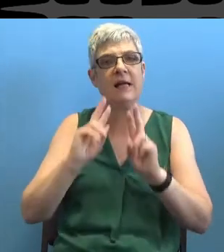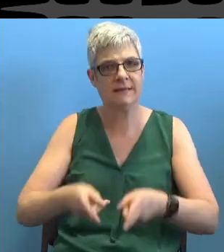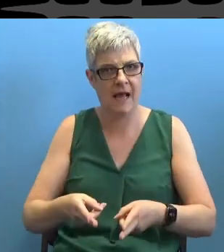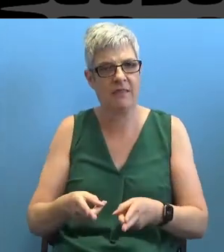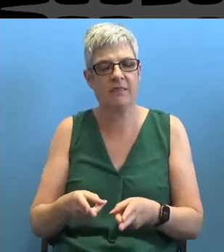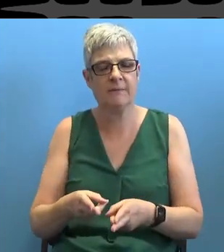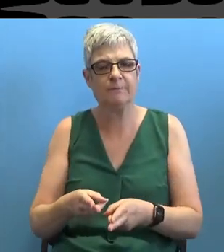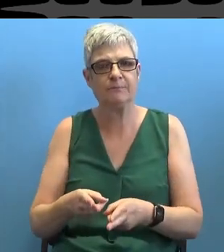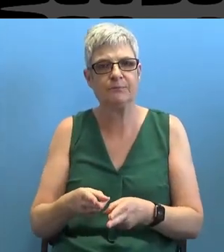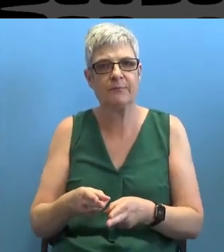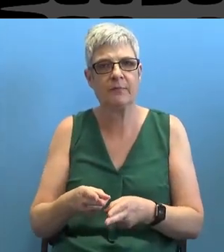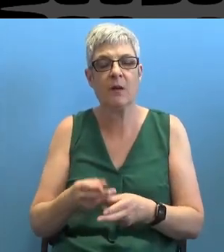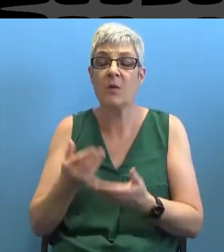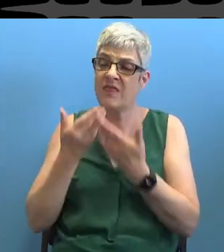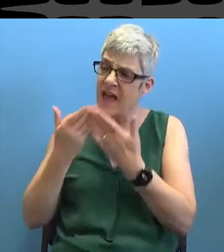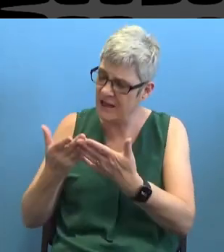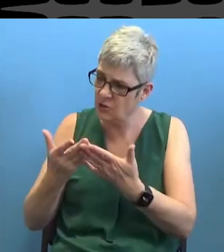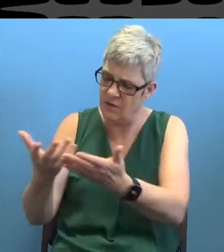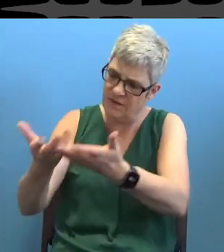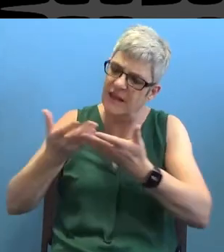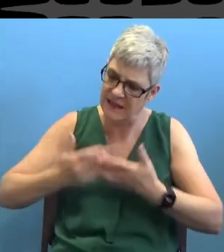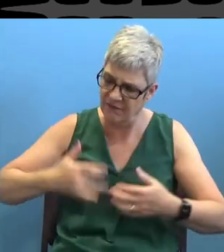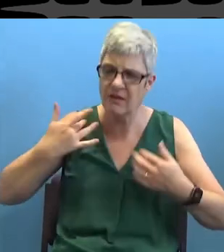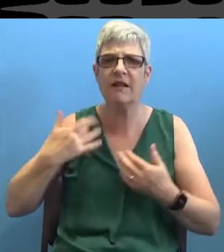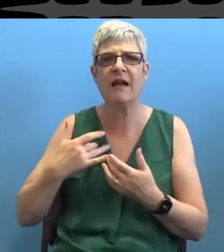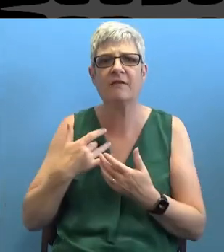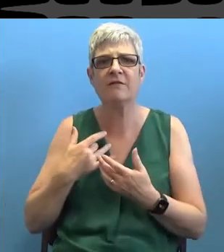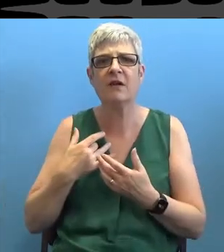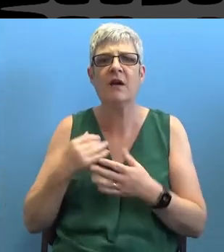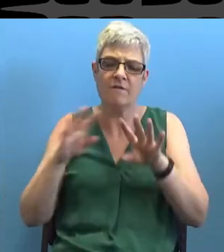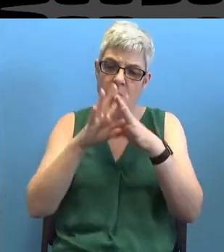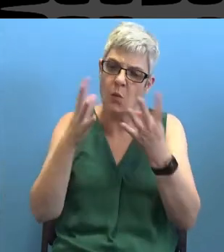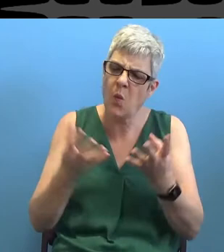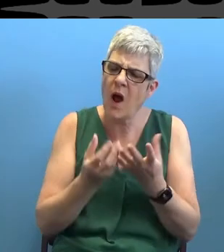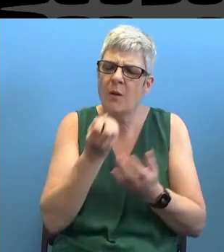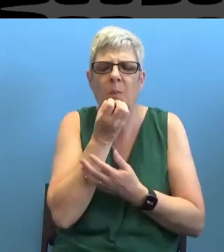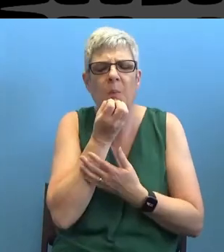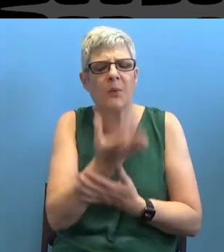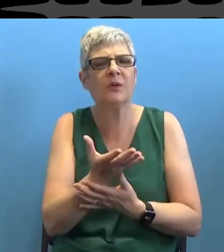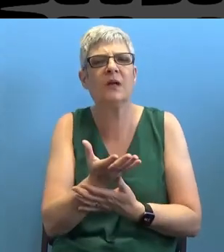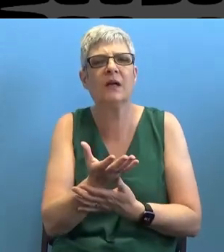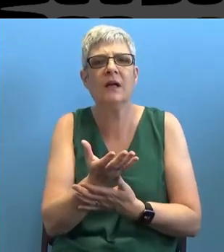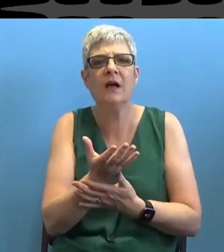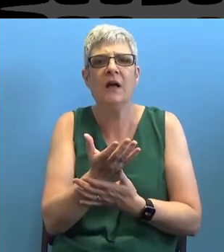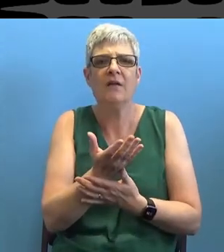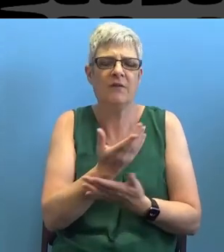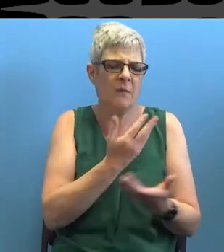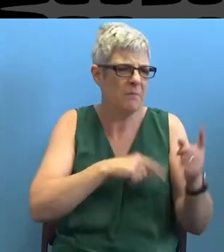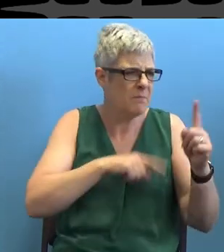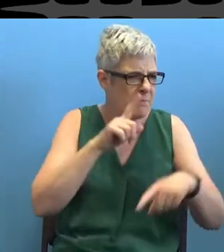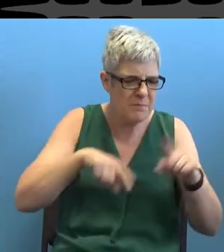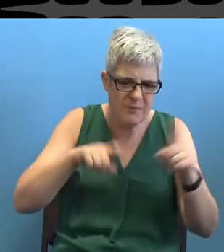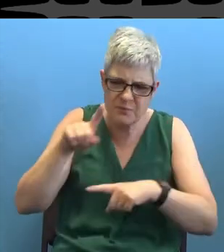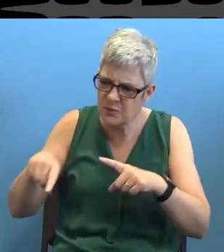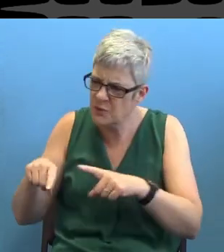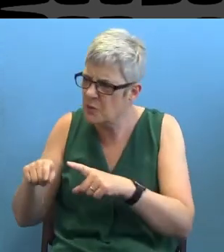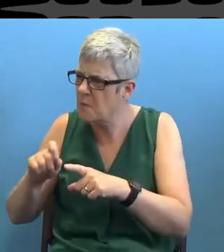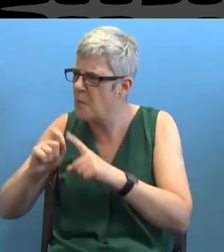We thank you for the gift of life, for the beauty of our world, for the many, many points and things of